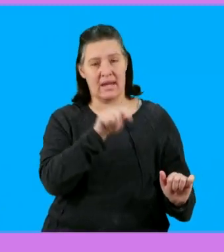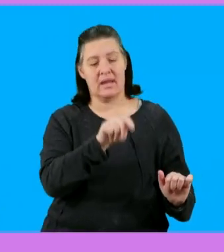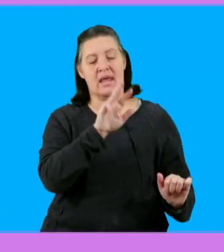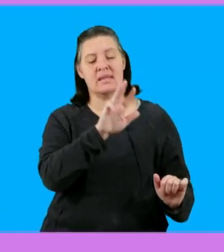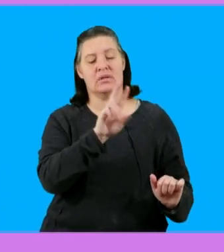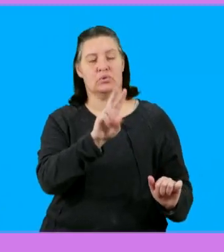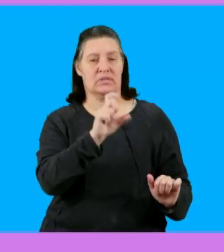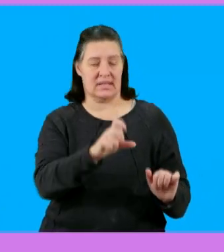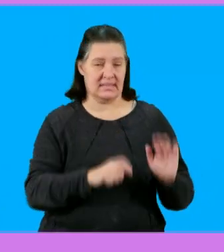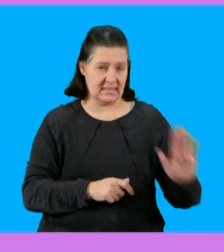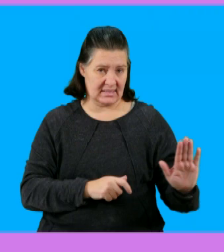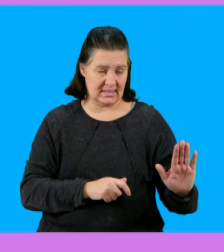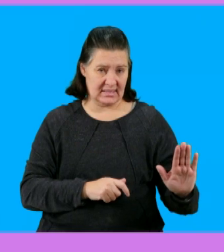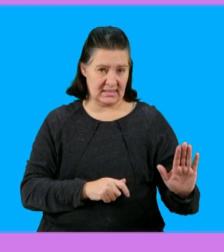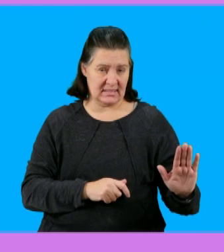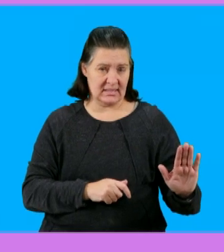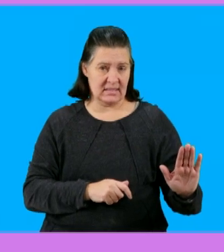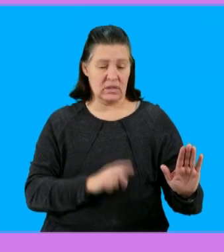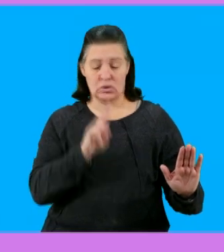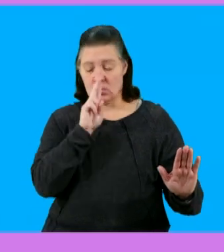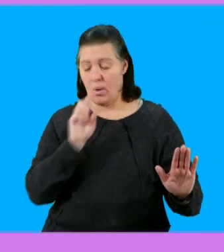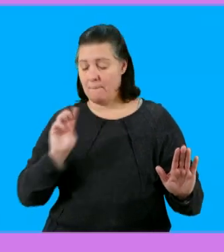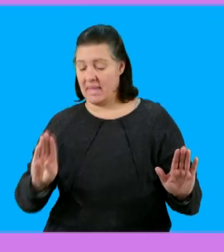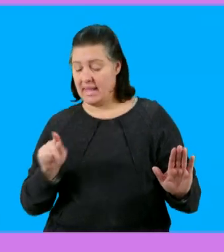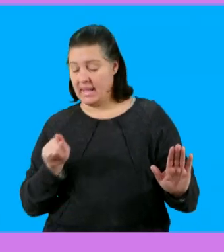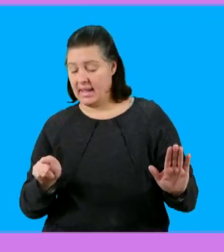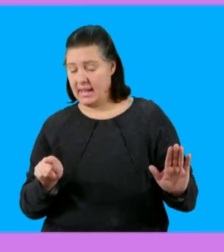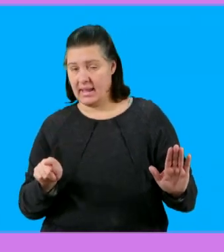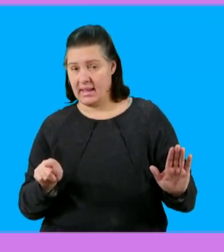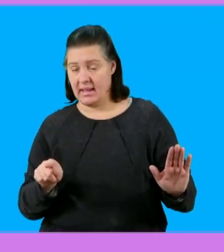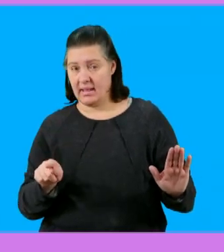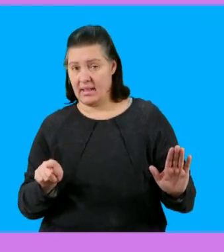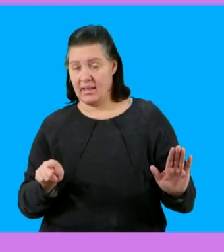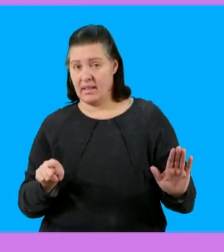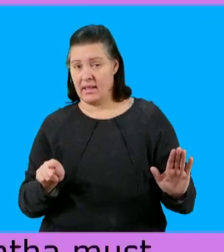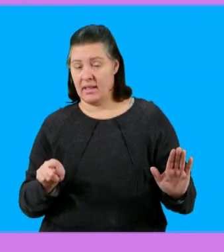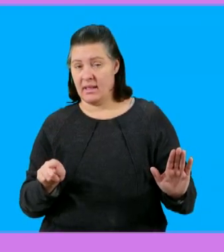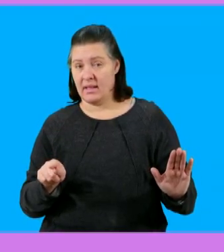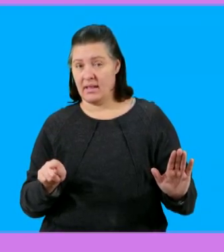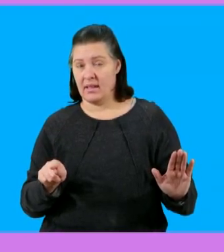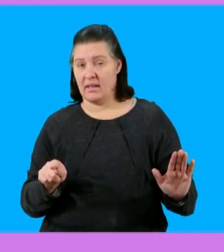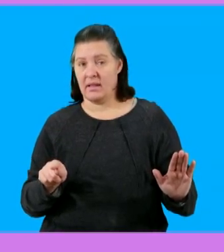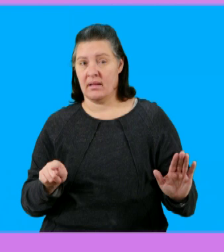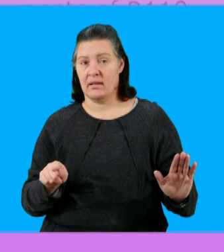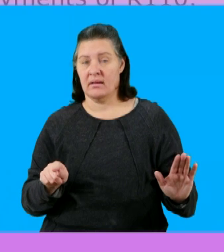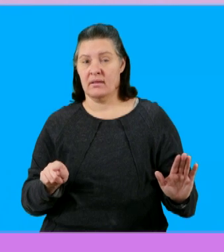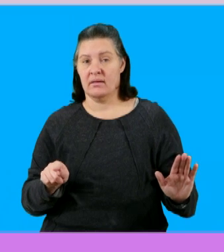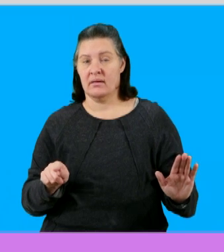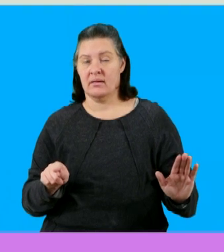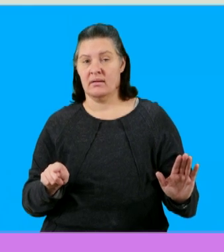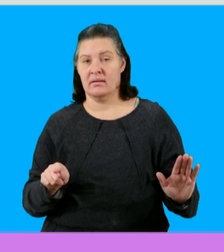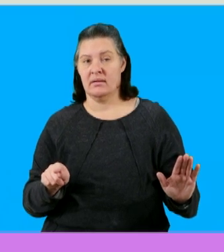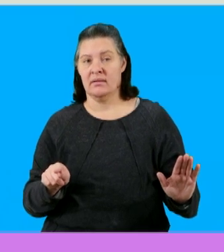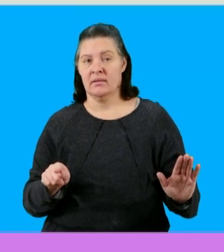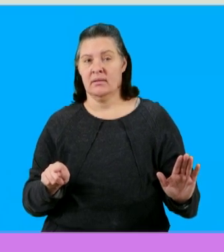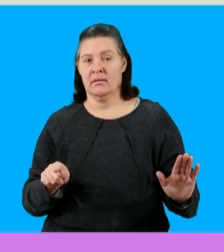2,229 Rand and 92 cents. Right, so when we look at store number B, right, let me just get all of